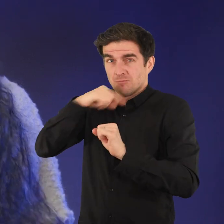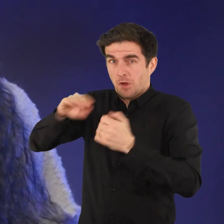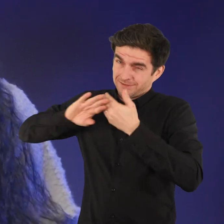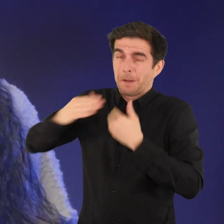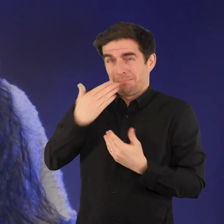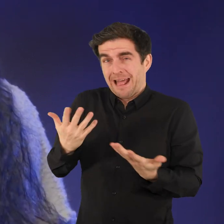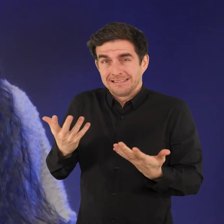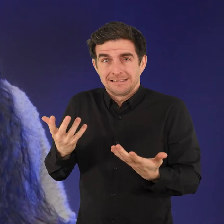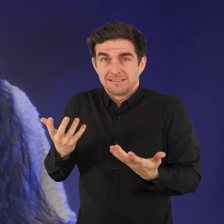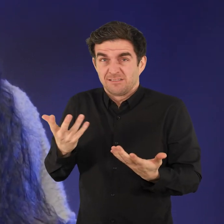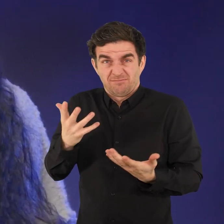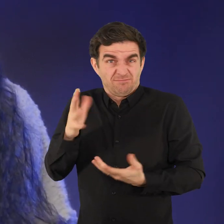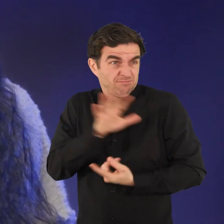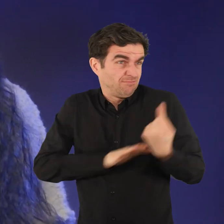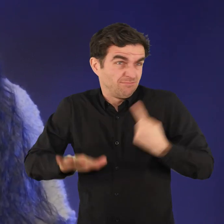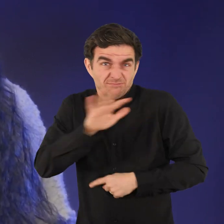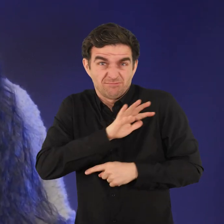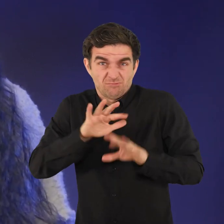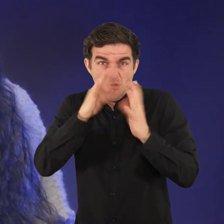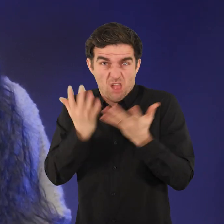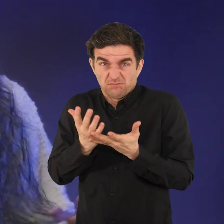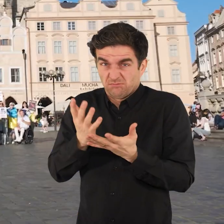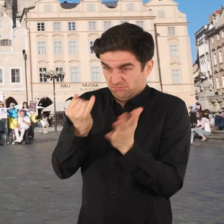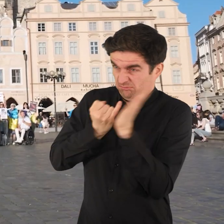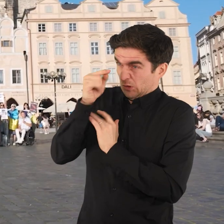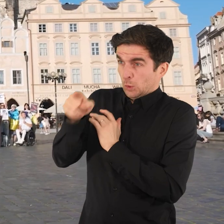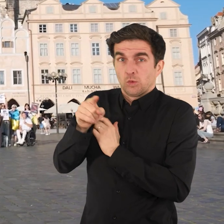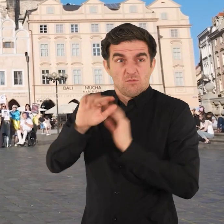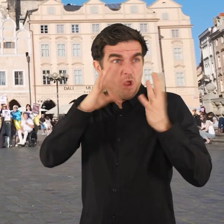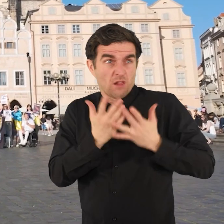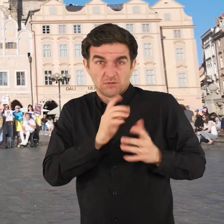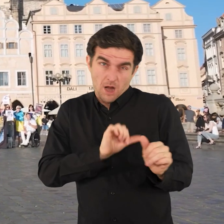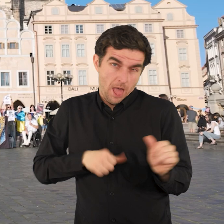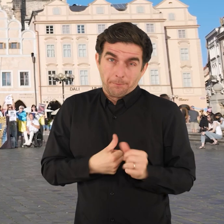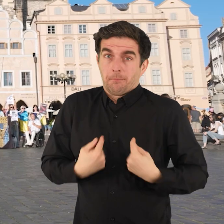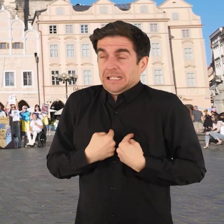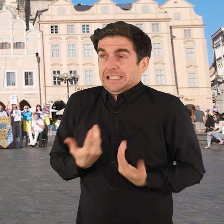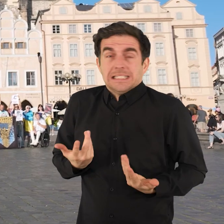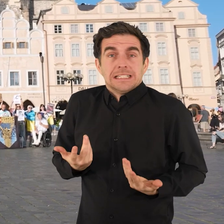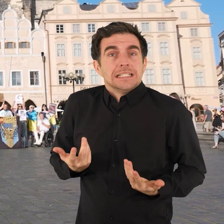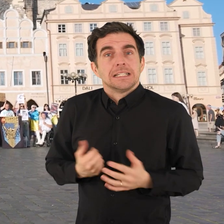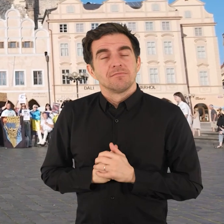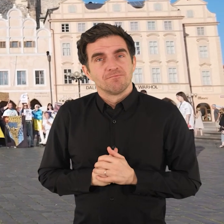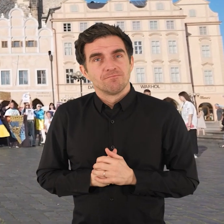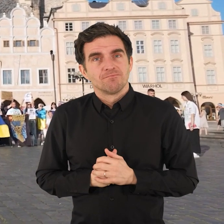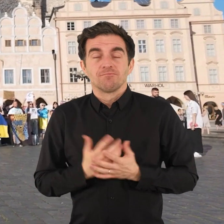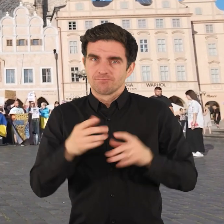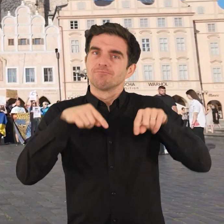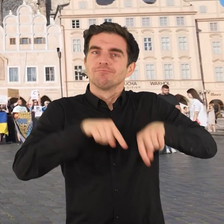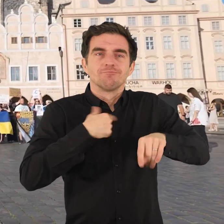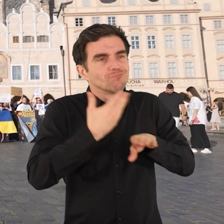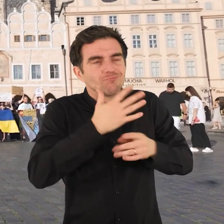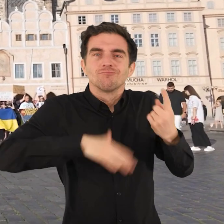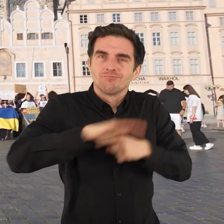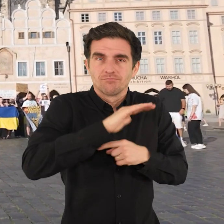the whole world is against you. The whole world is supporting us, even with Operation Interflex. There are more